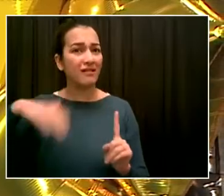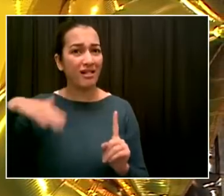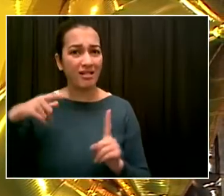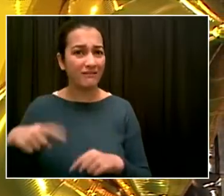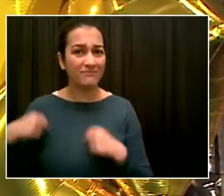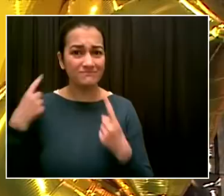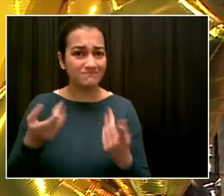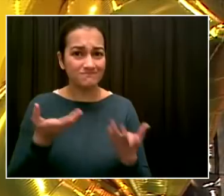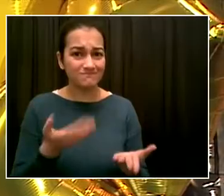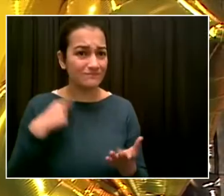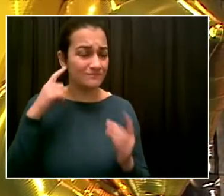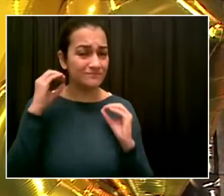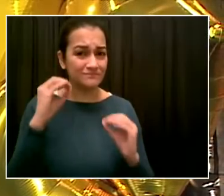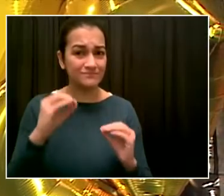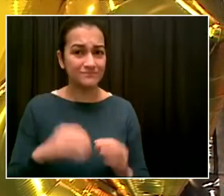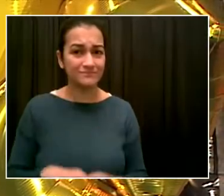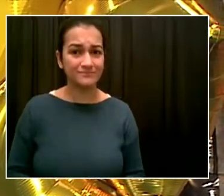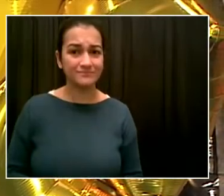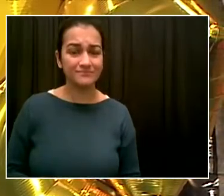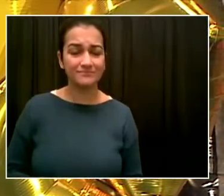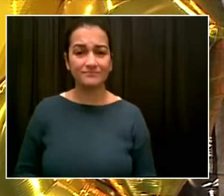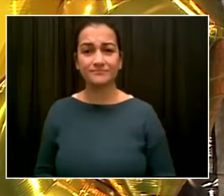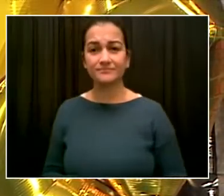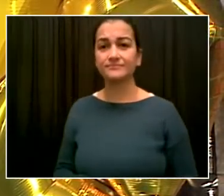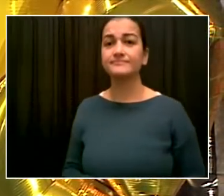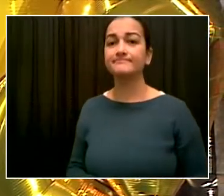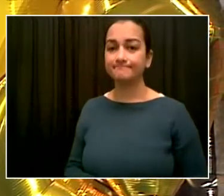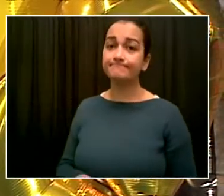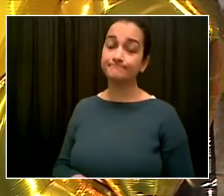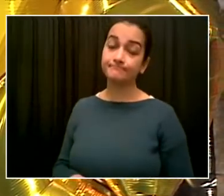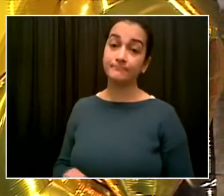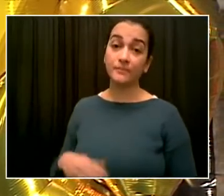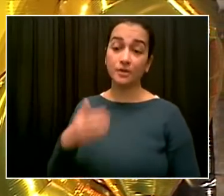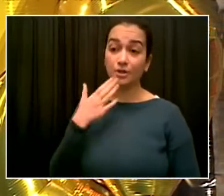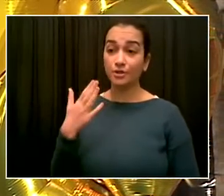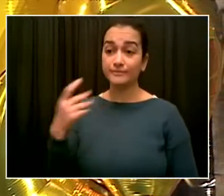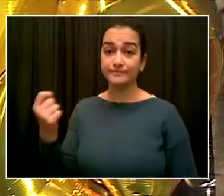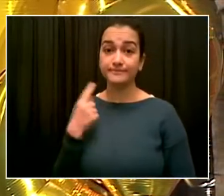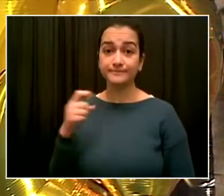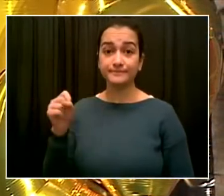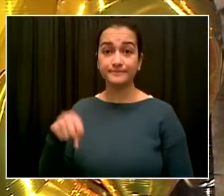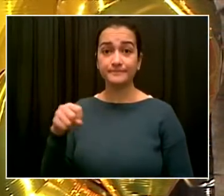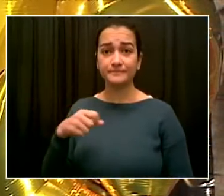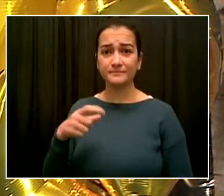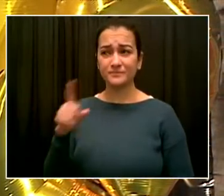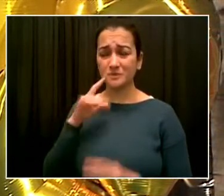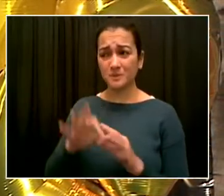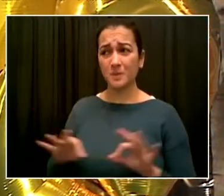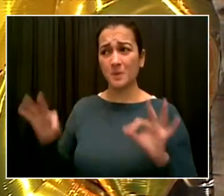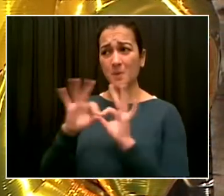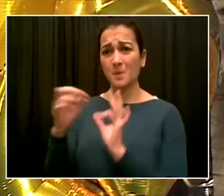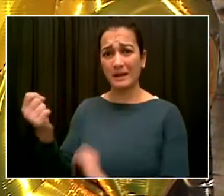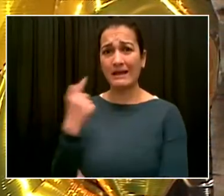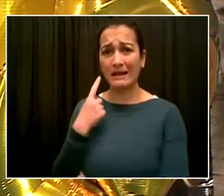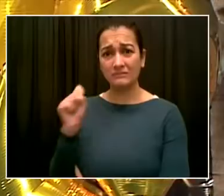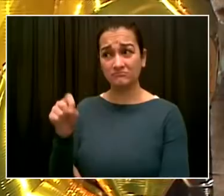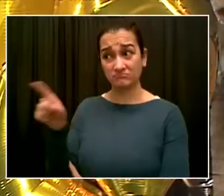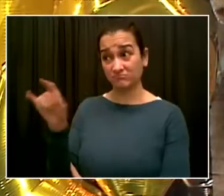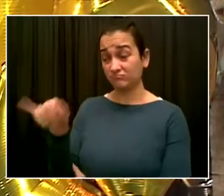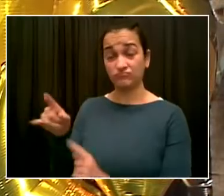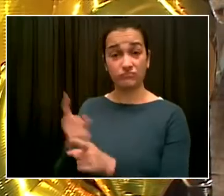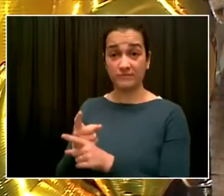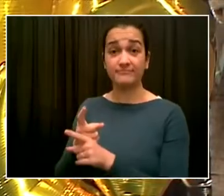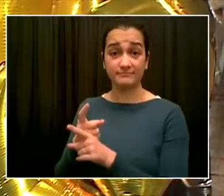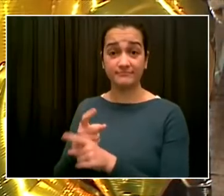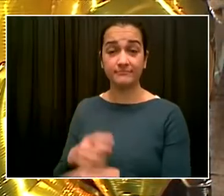colleagues, this is where I always appreciate and praise members of the media who help us see something that needs to be addressed. Anybody who hasn't been contacted,